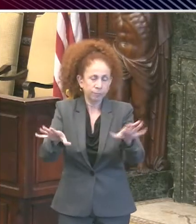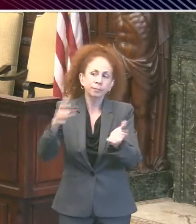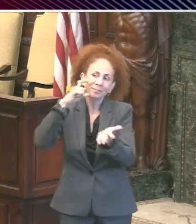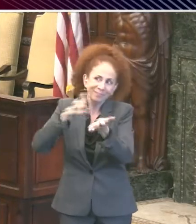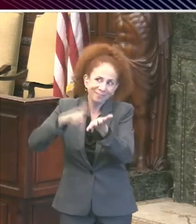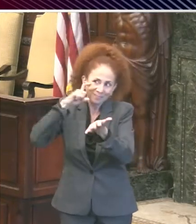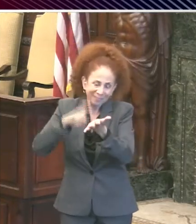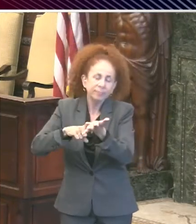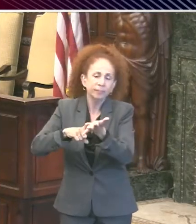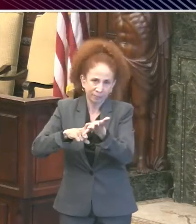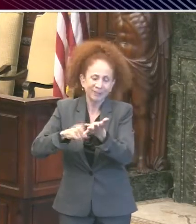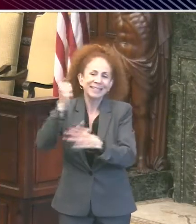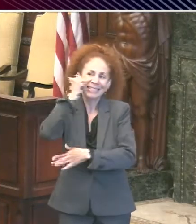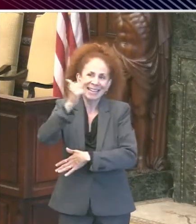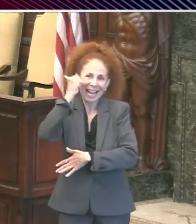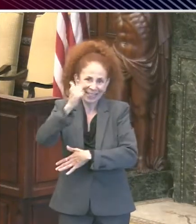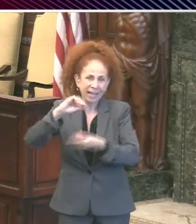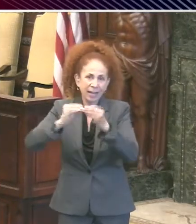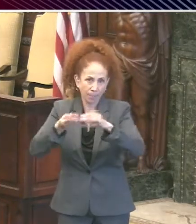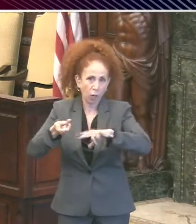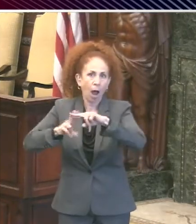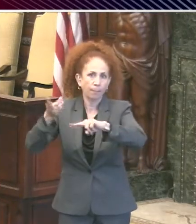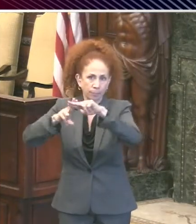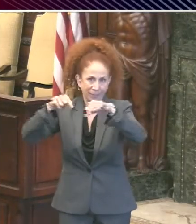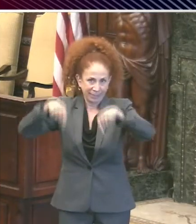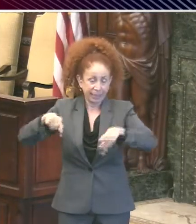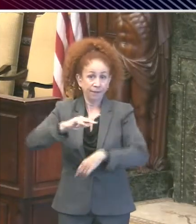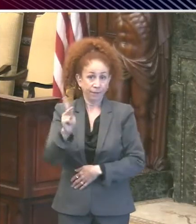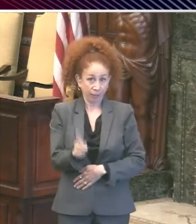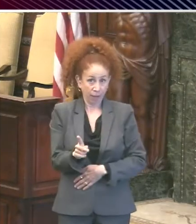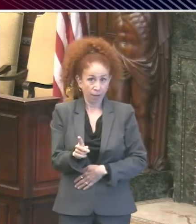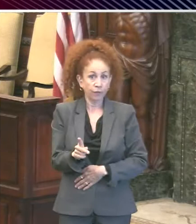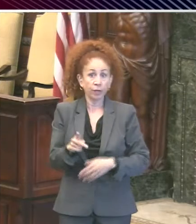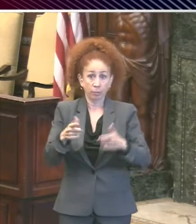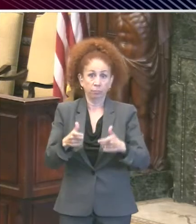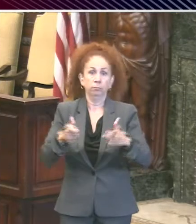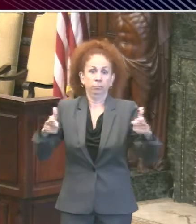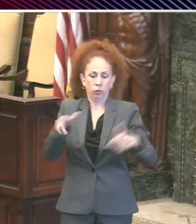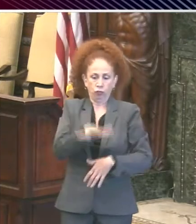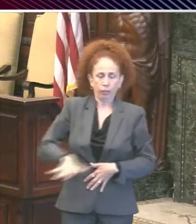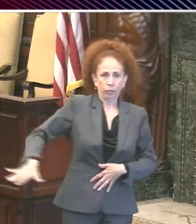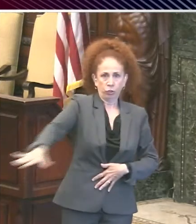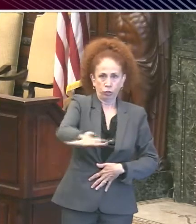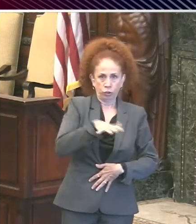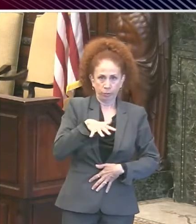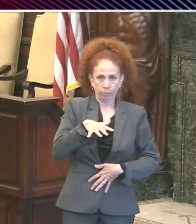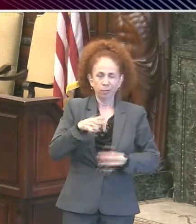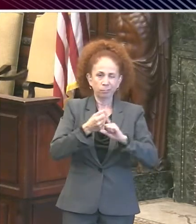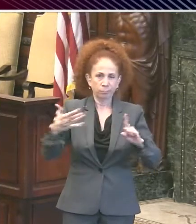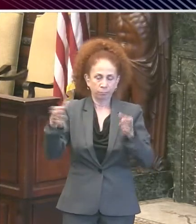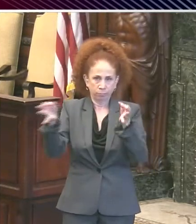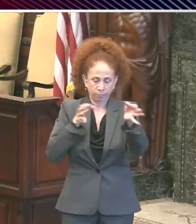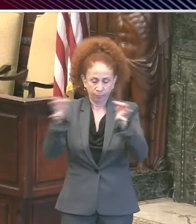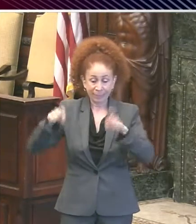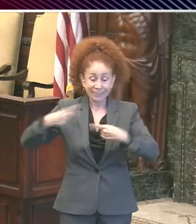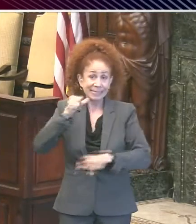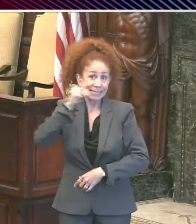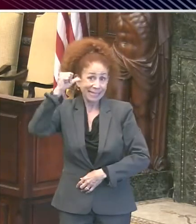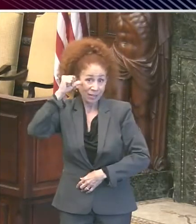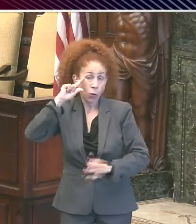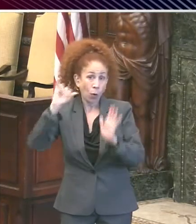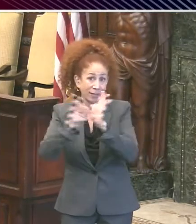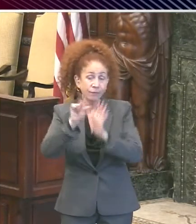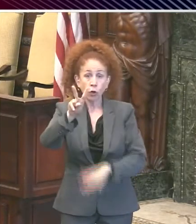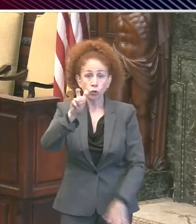an increase in the daily case counts here in Philadelphia and in the region. So here's more detail. Since this time yesterday, we